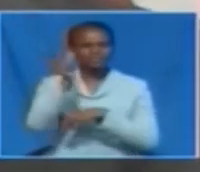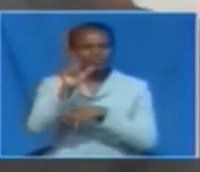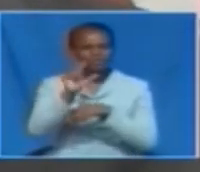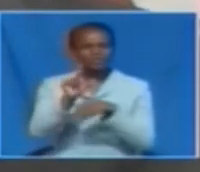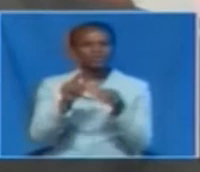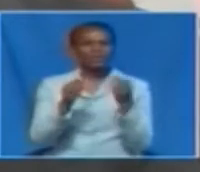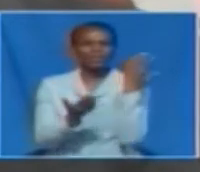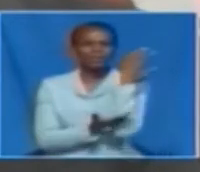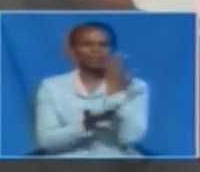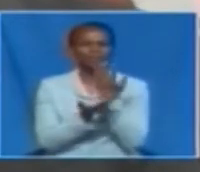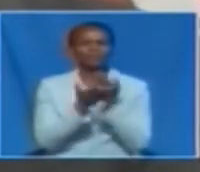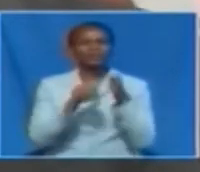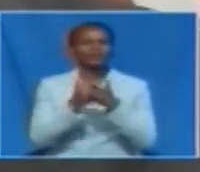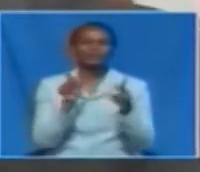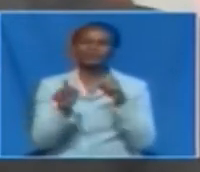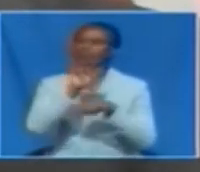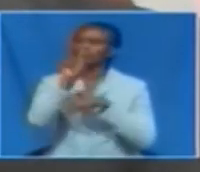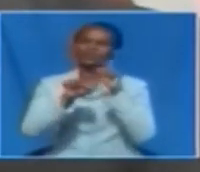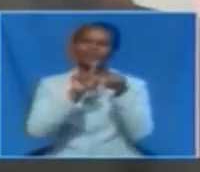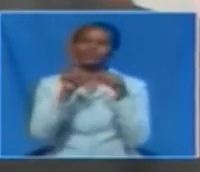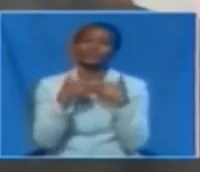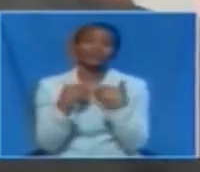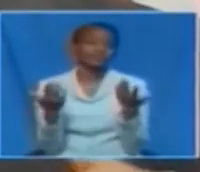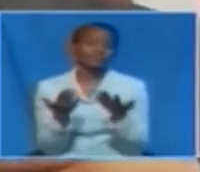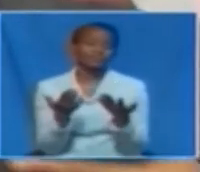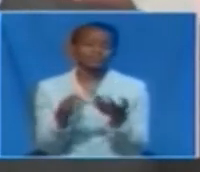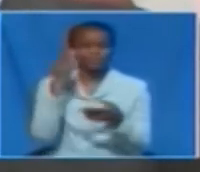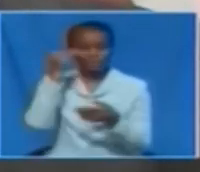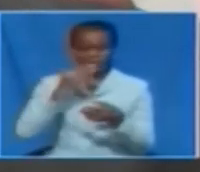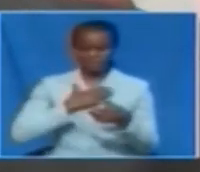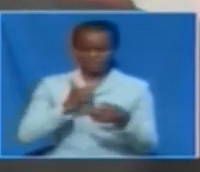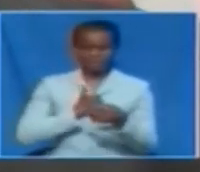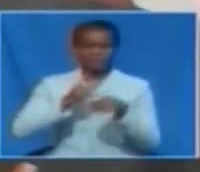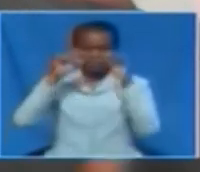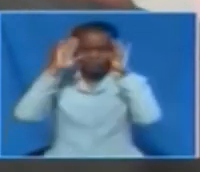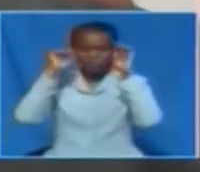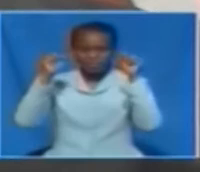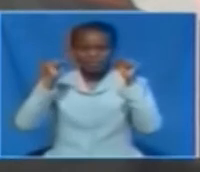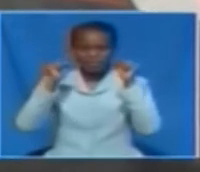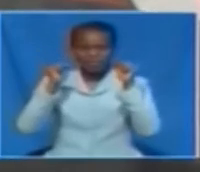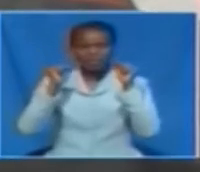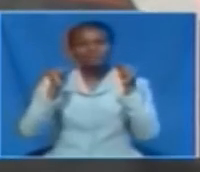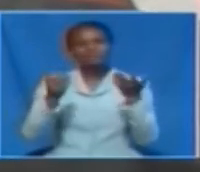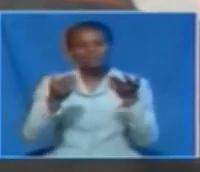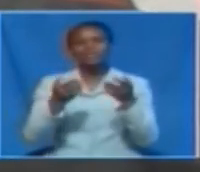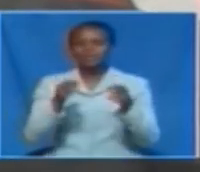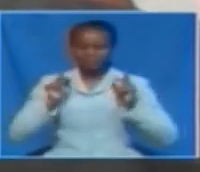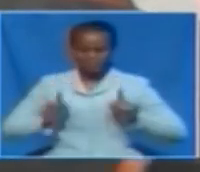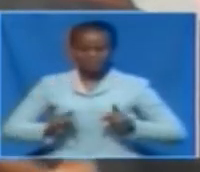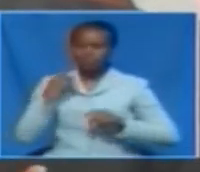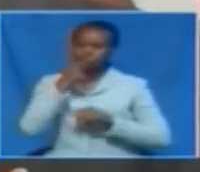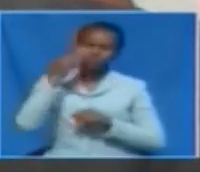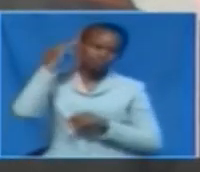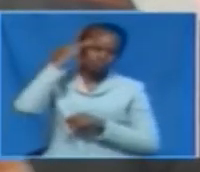far? Nobody asks that question. The reason is I came as president as a very well-connected person